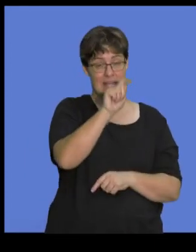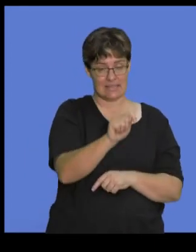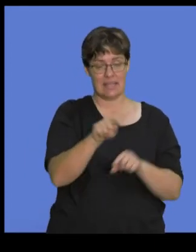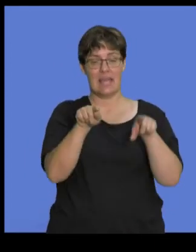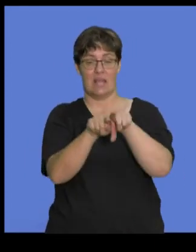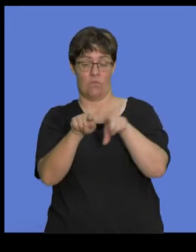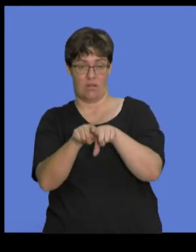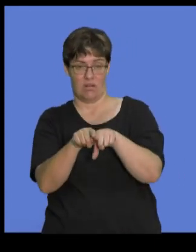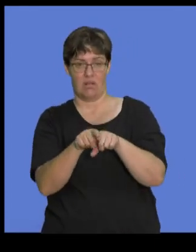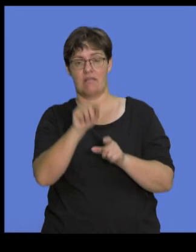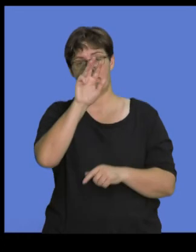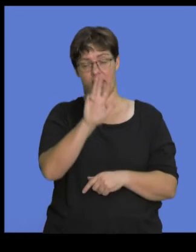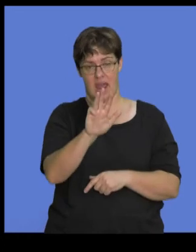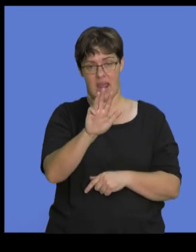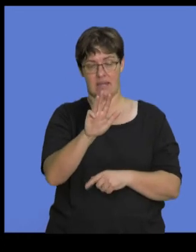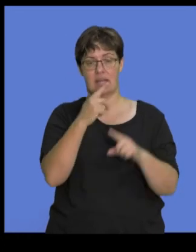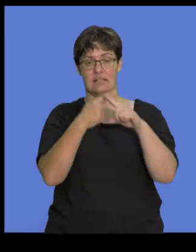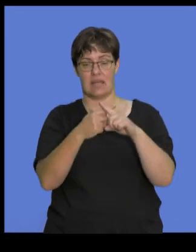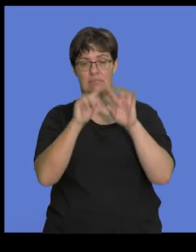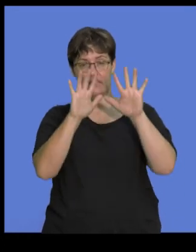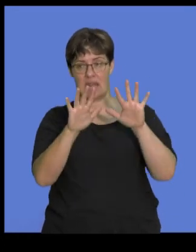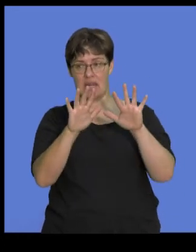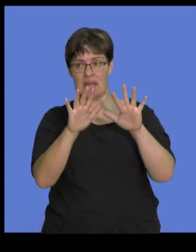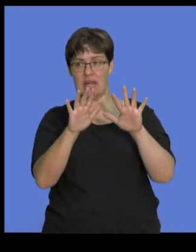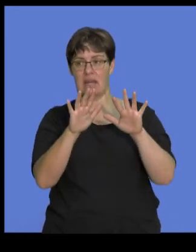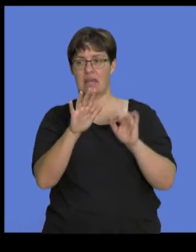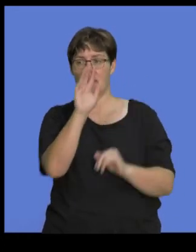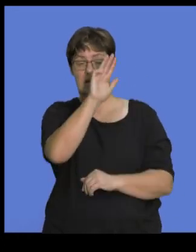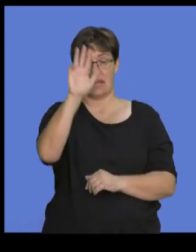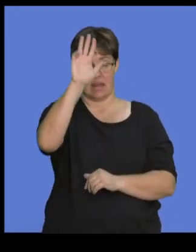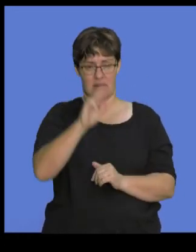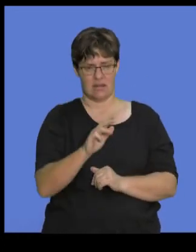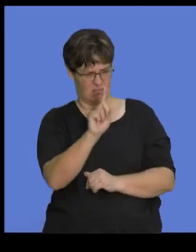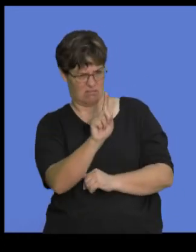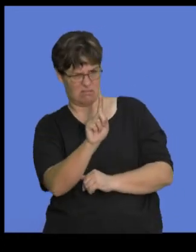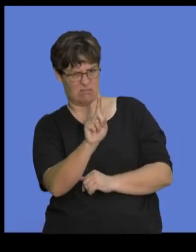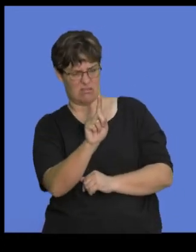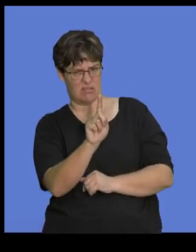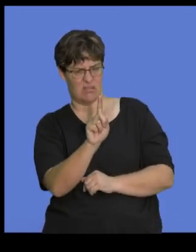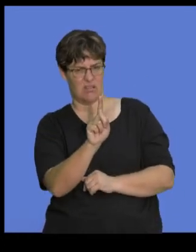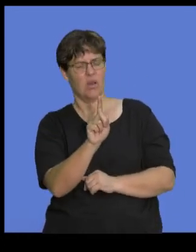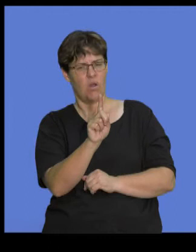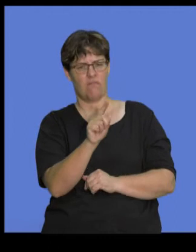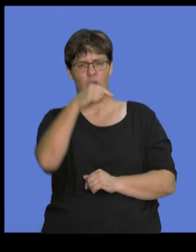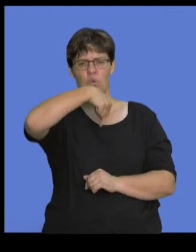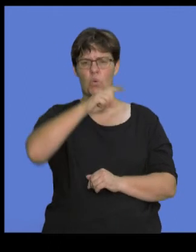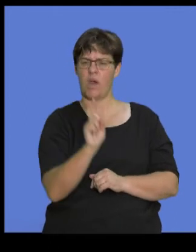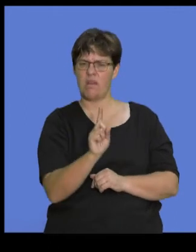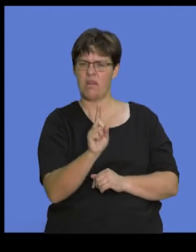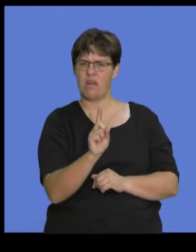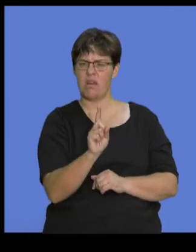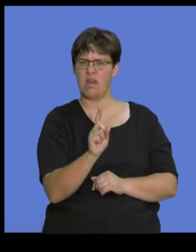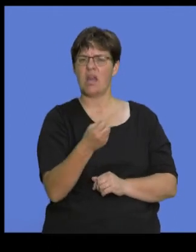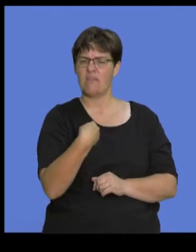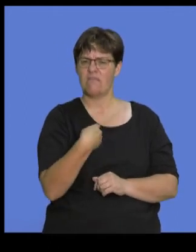to 9 times 10 exponent 9, okay? Wait a minute. The magnitude of Q1 is given